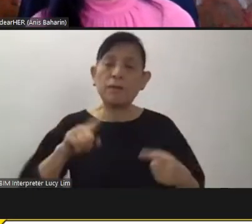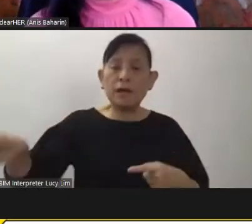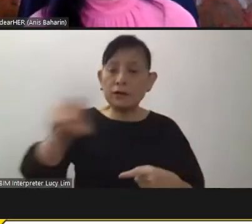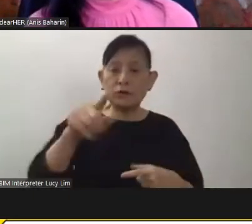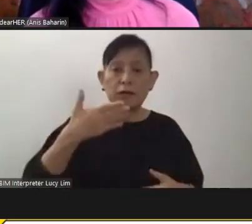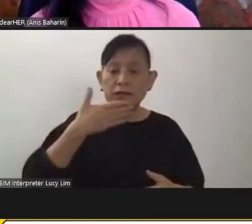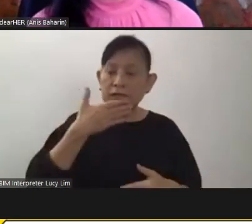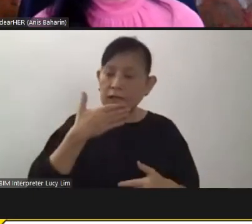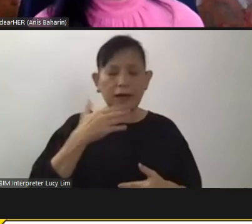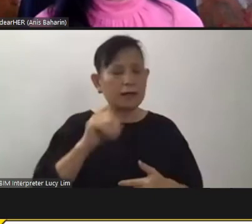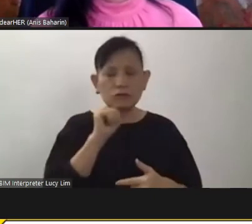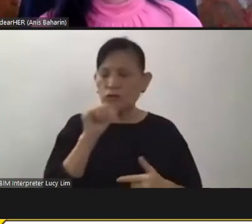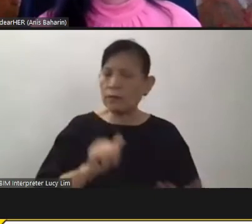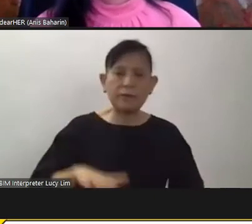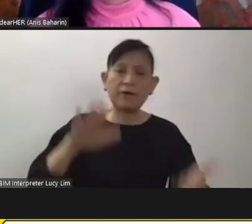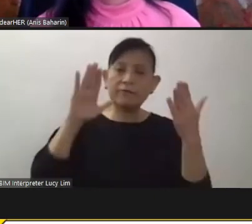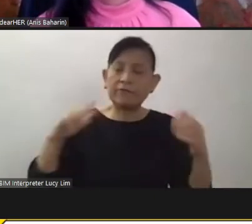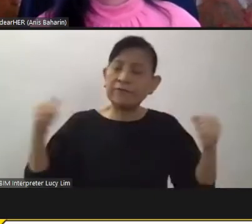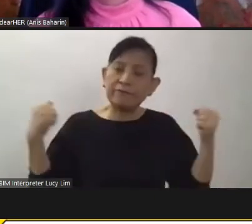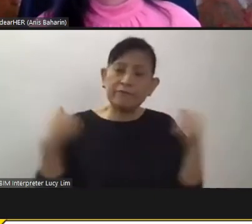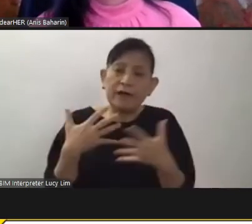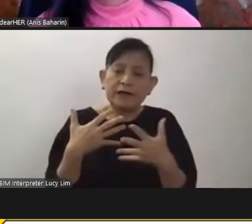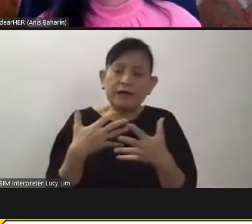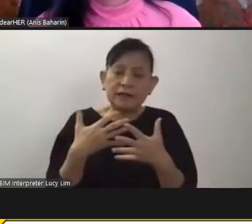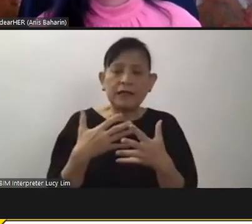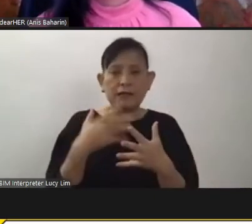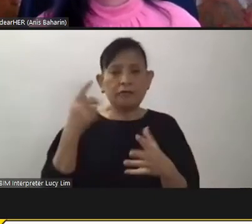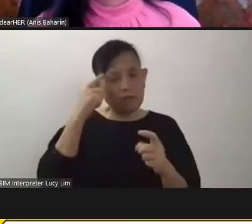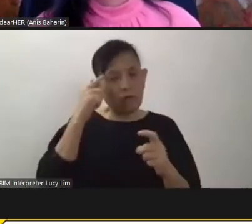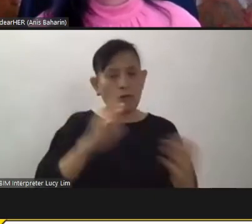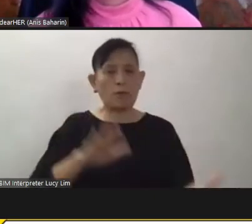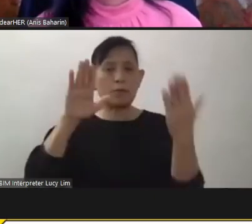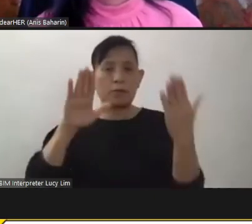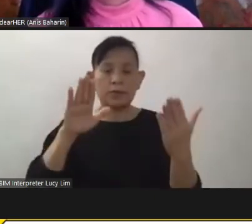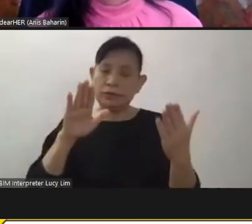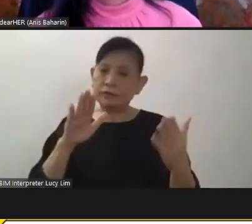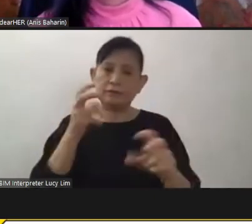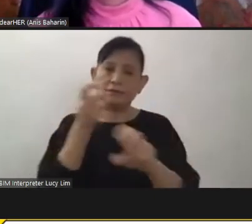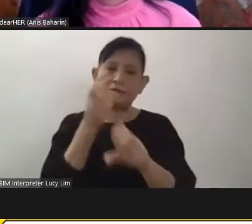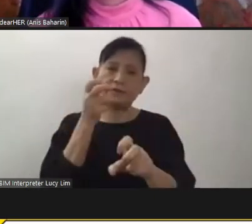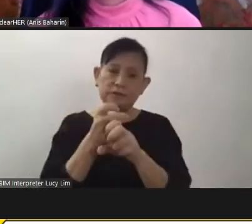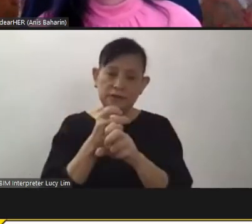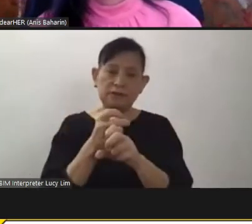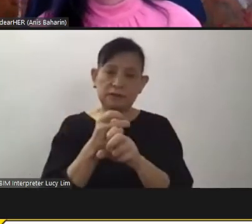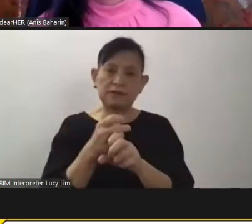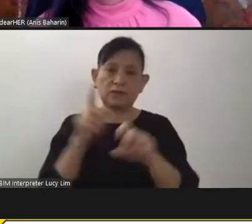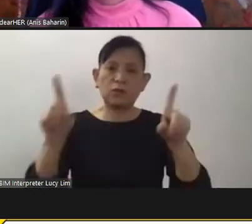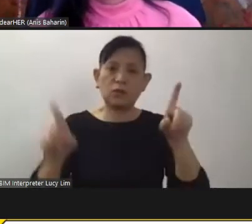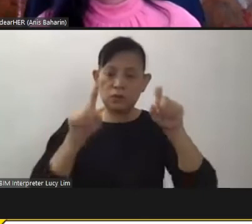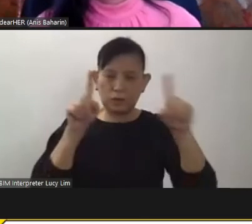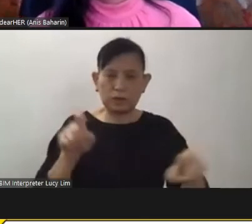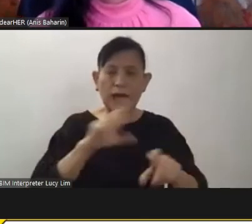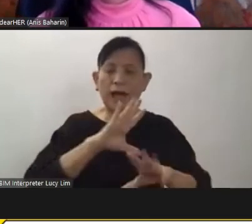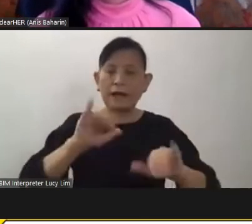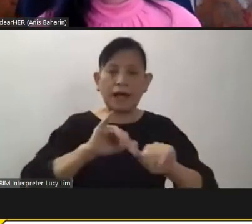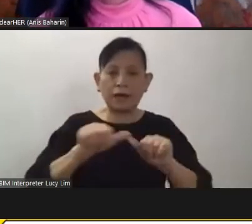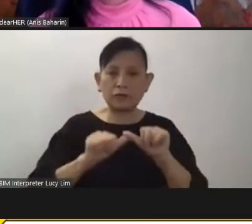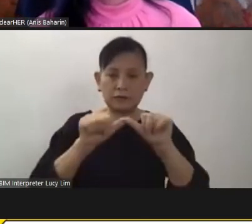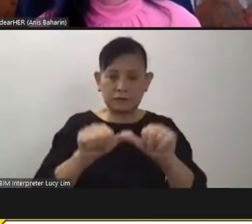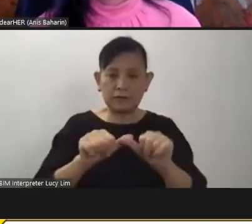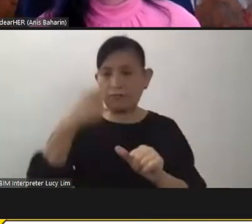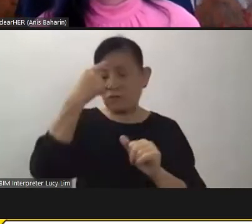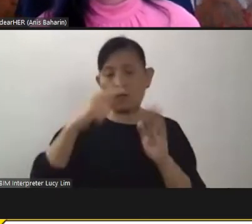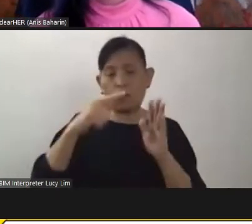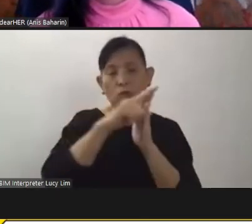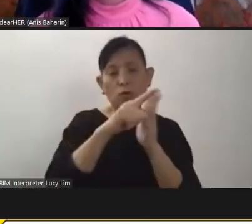difficult discussions and to navigate it together, I think that is one that we need to foster. But when it comes to law, I think,